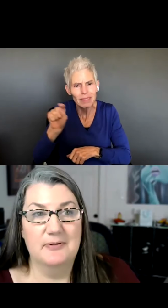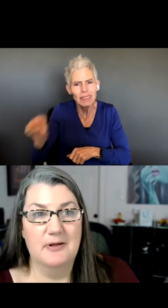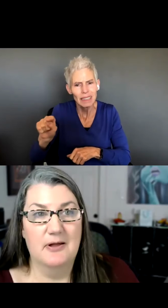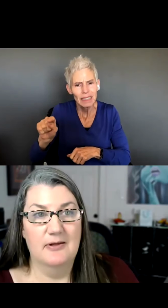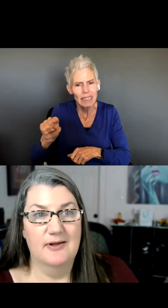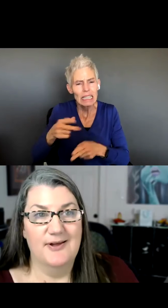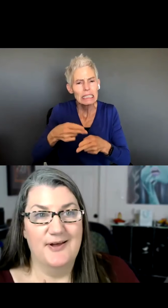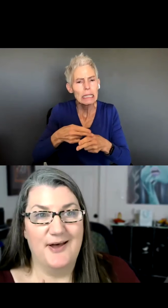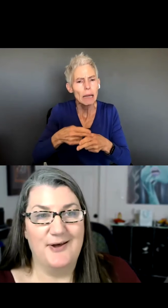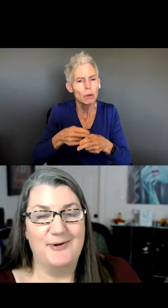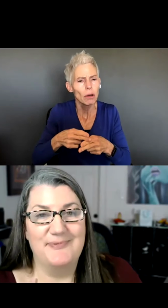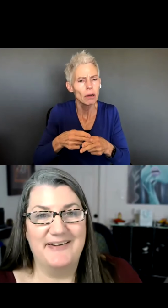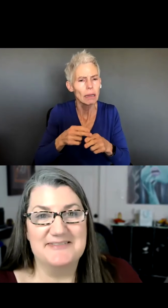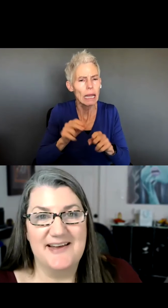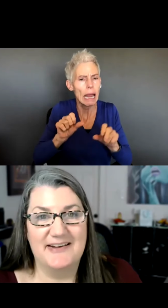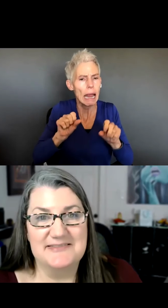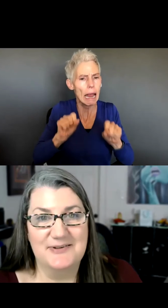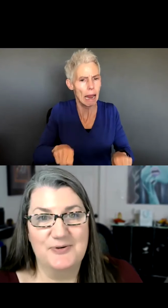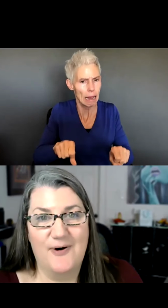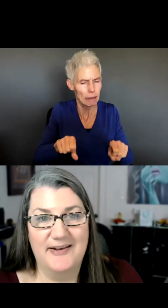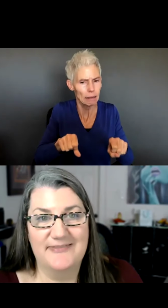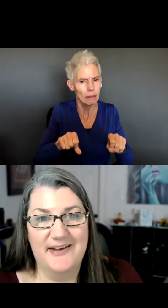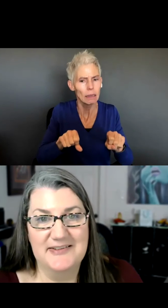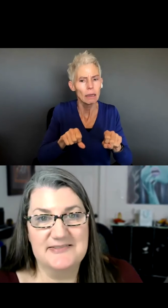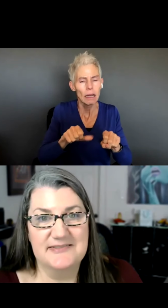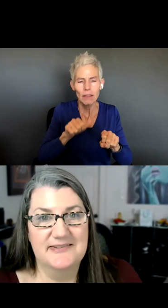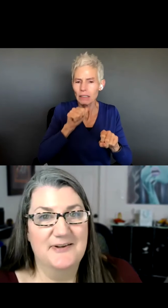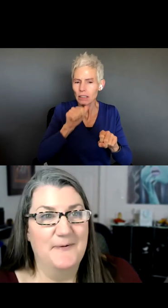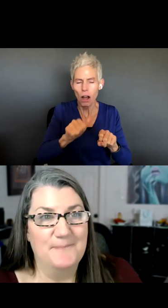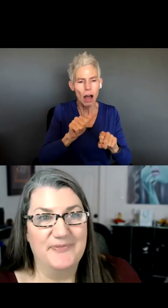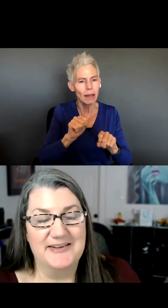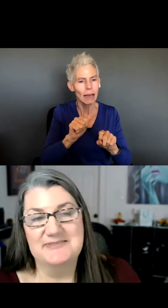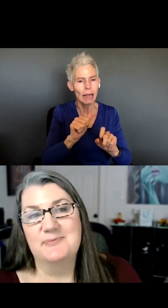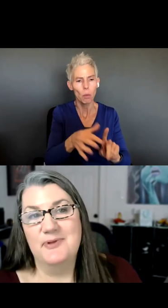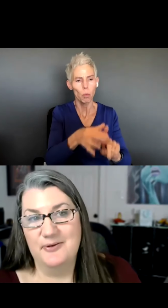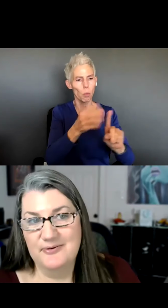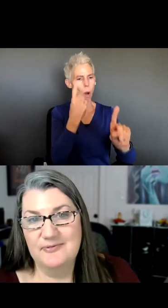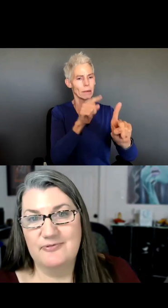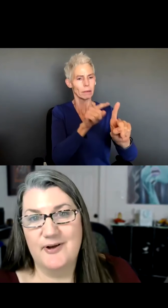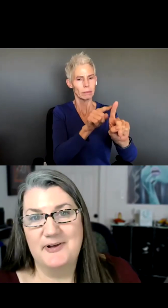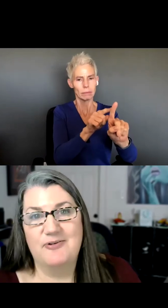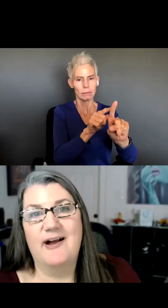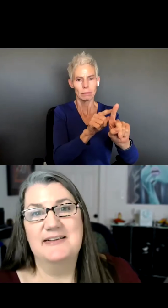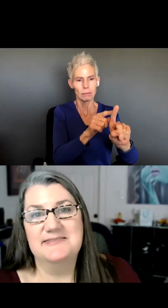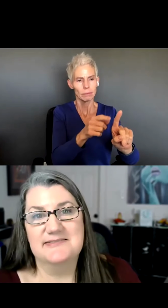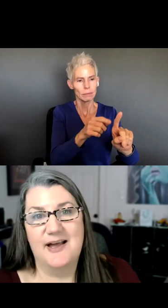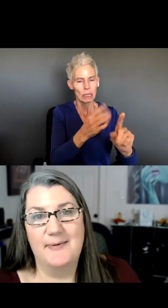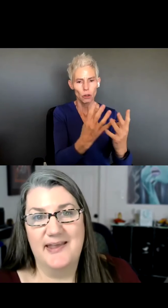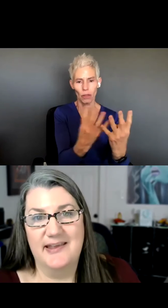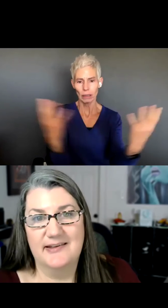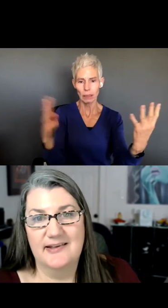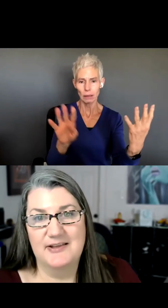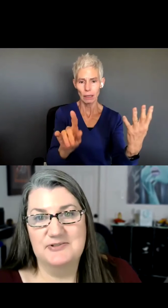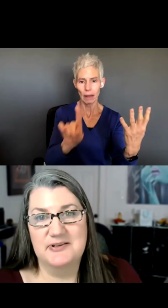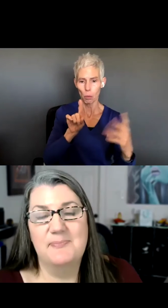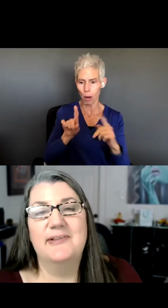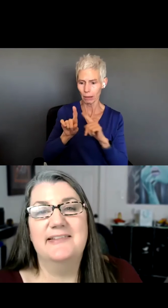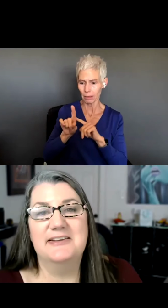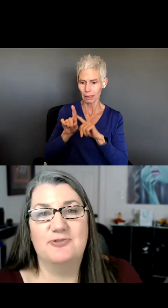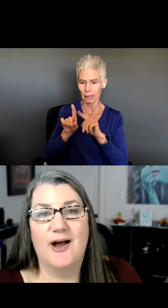able. There is not a single one of us that is immune from a crisis coming